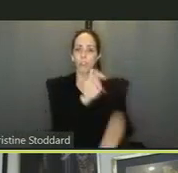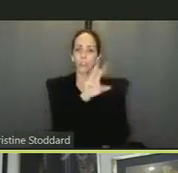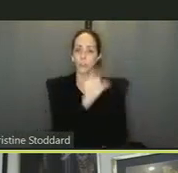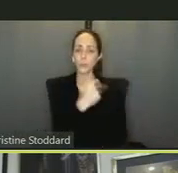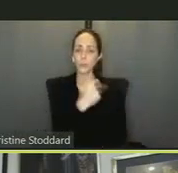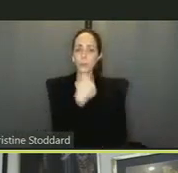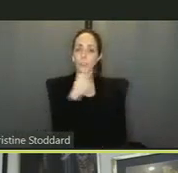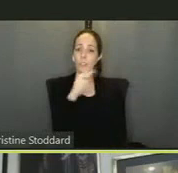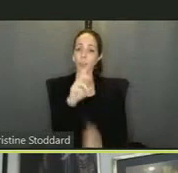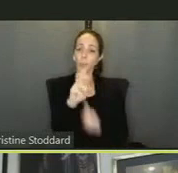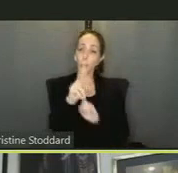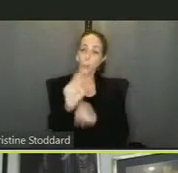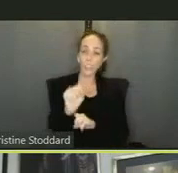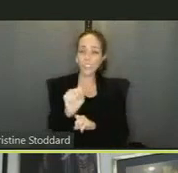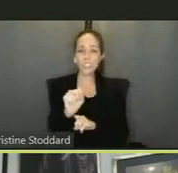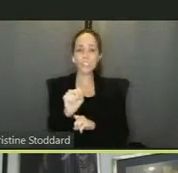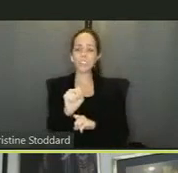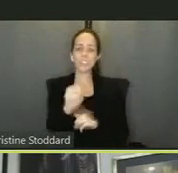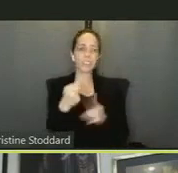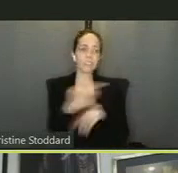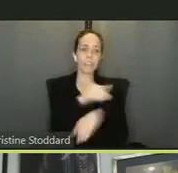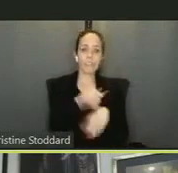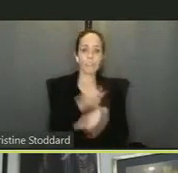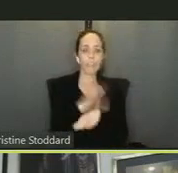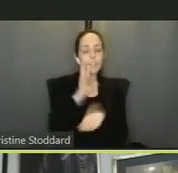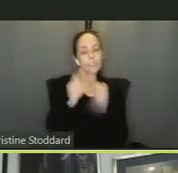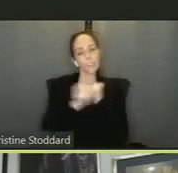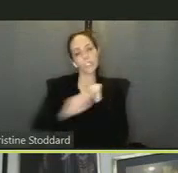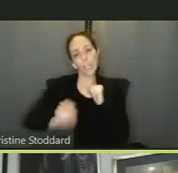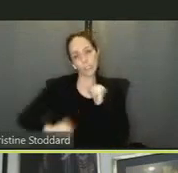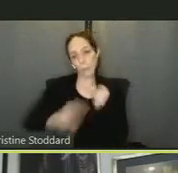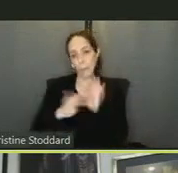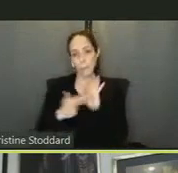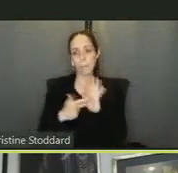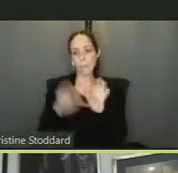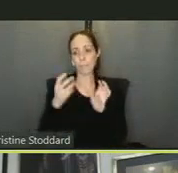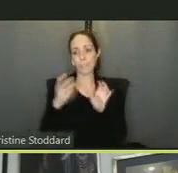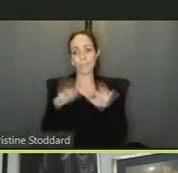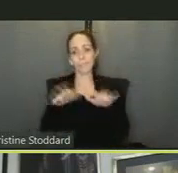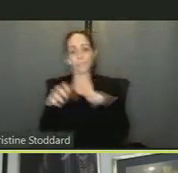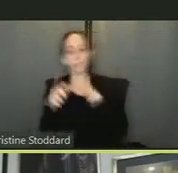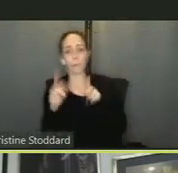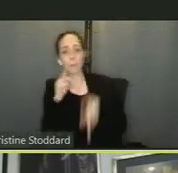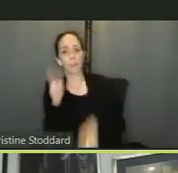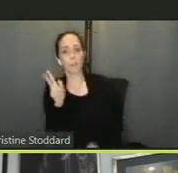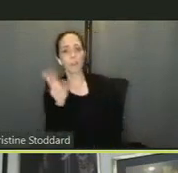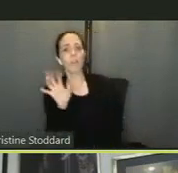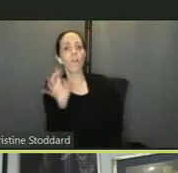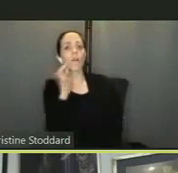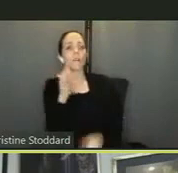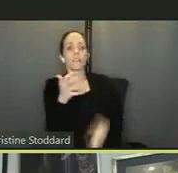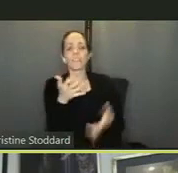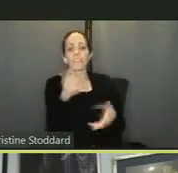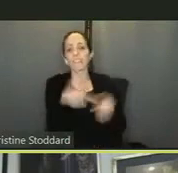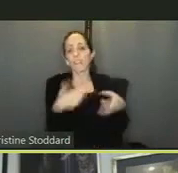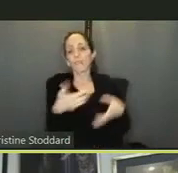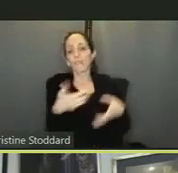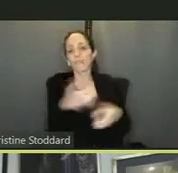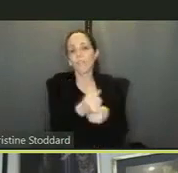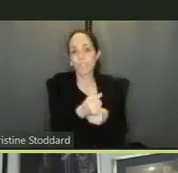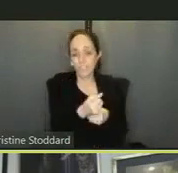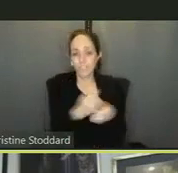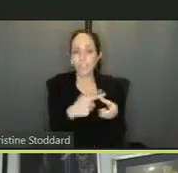in general distrust of vaccines, not trusting the healthcare system, worried that they may get COVID-19 from the